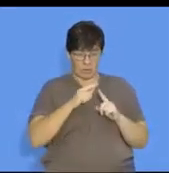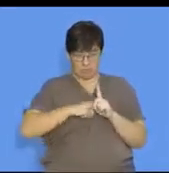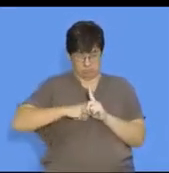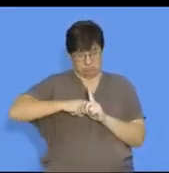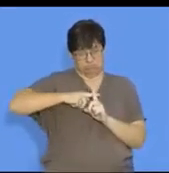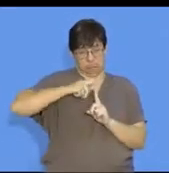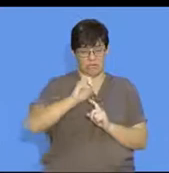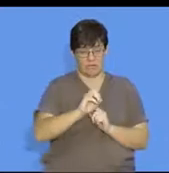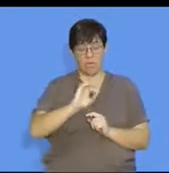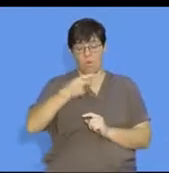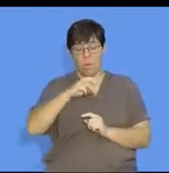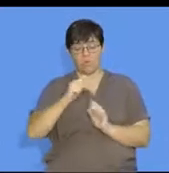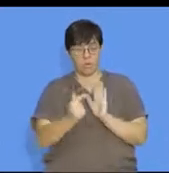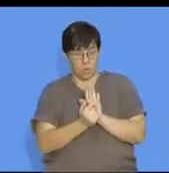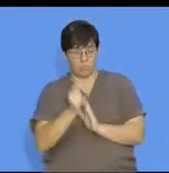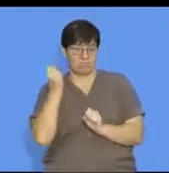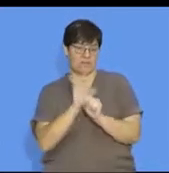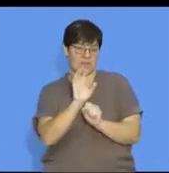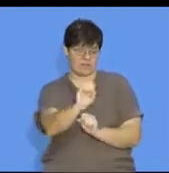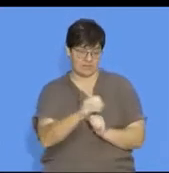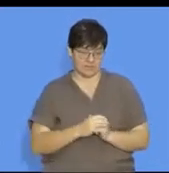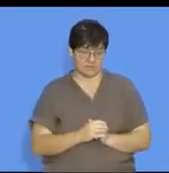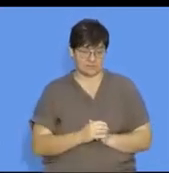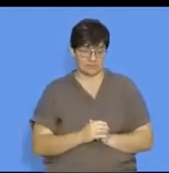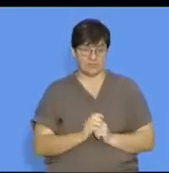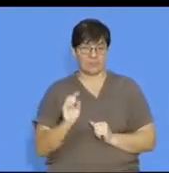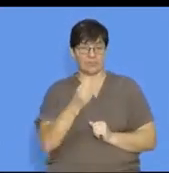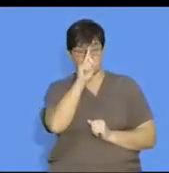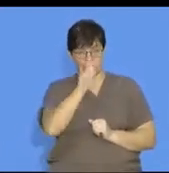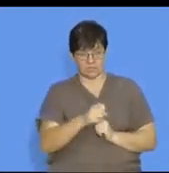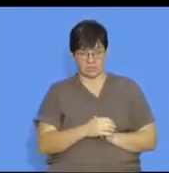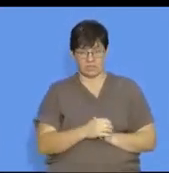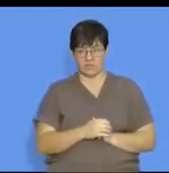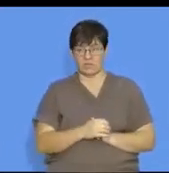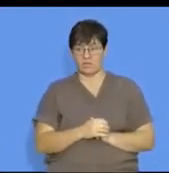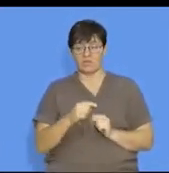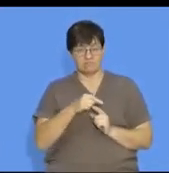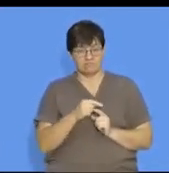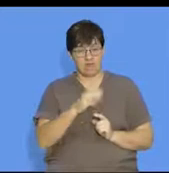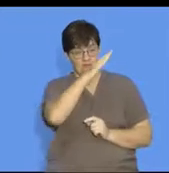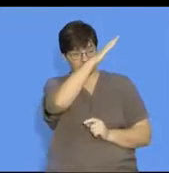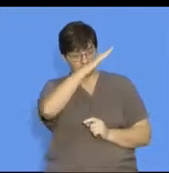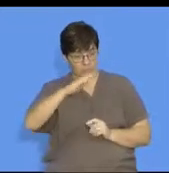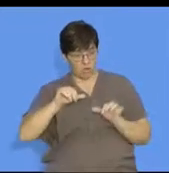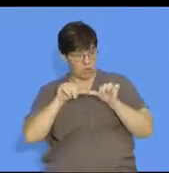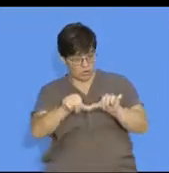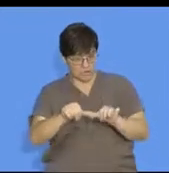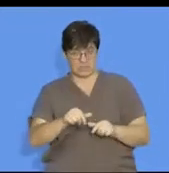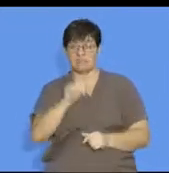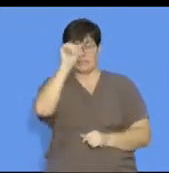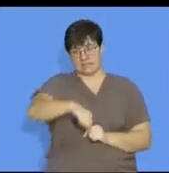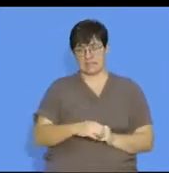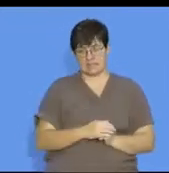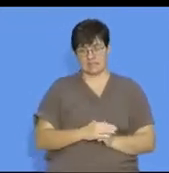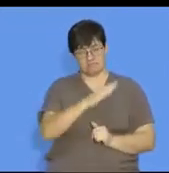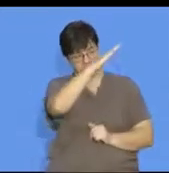some implications in as far as the Ohm's law is concerned. Okay, the first question says, is the gradient of the graph constant?